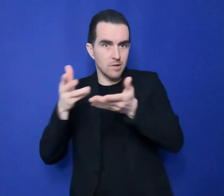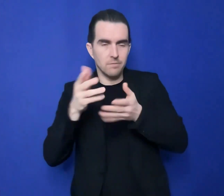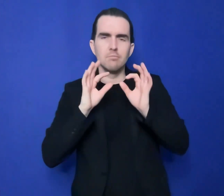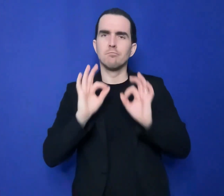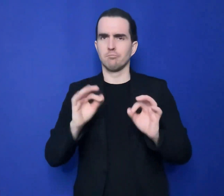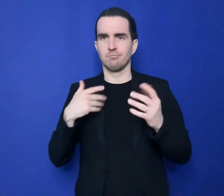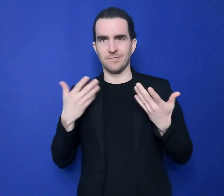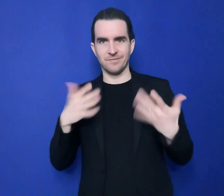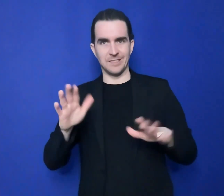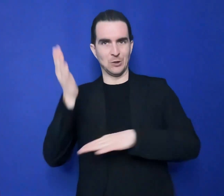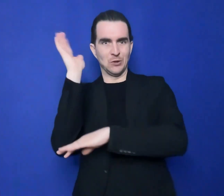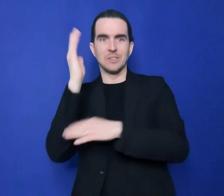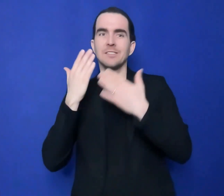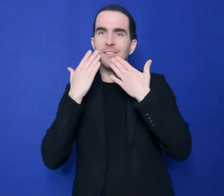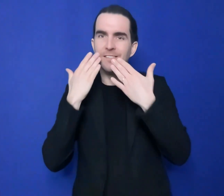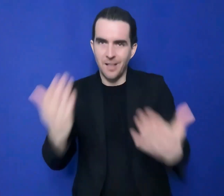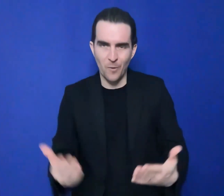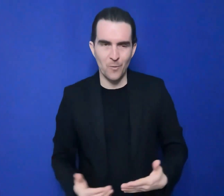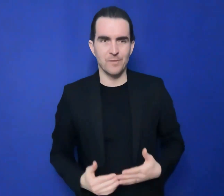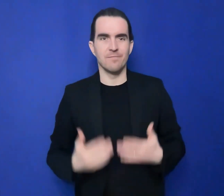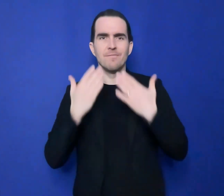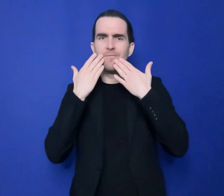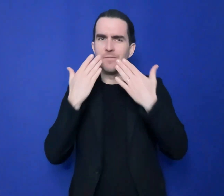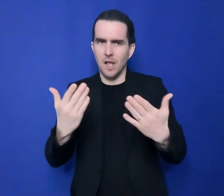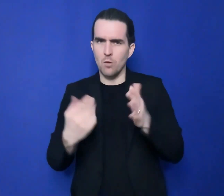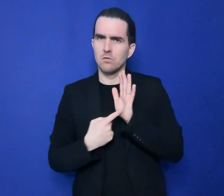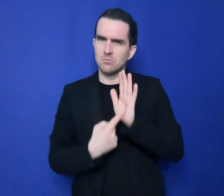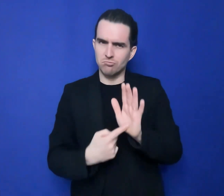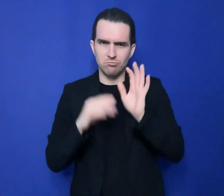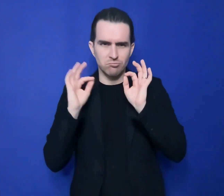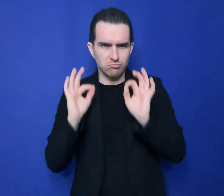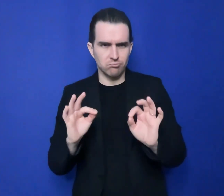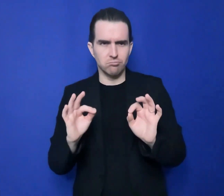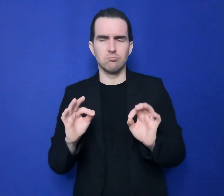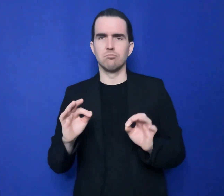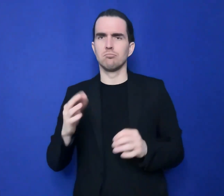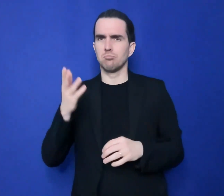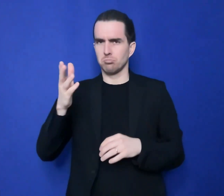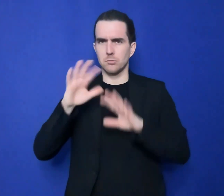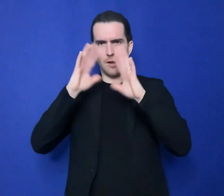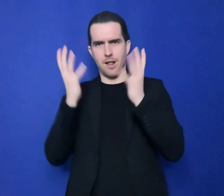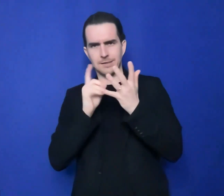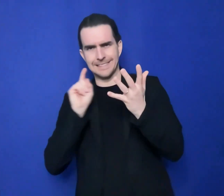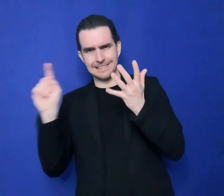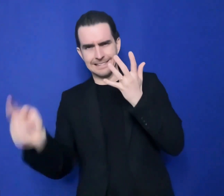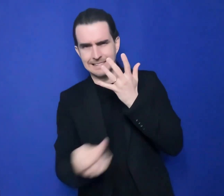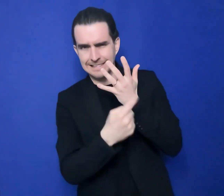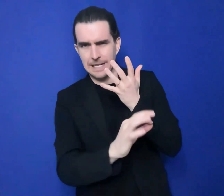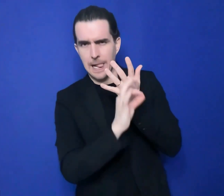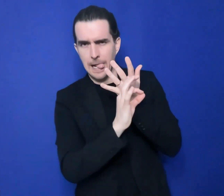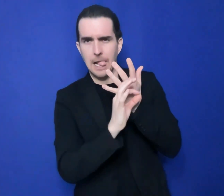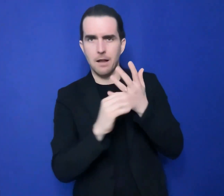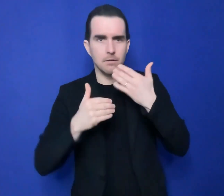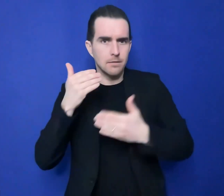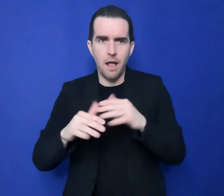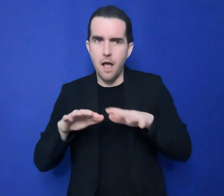develop inclusive social protection. Last but not least, let's travel to where we started, back